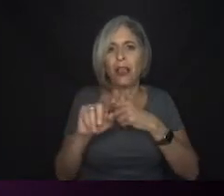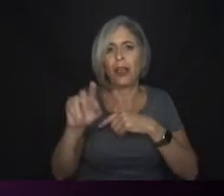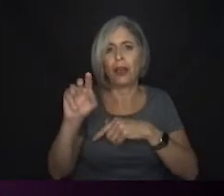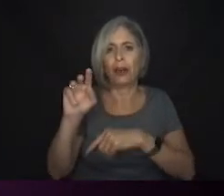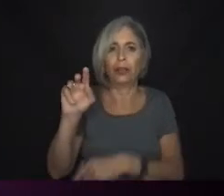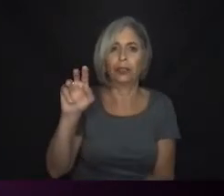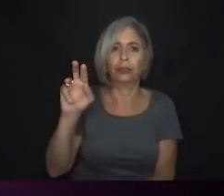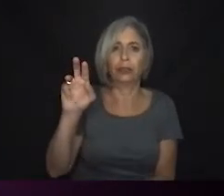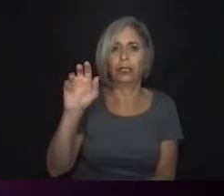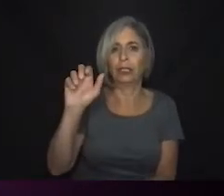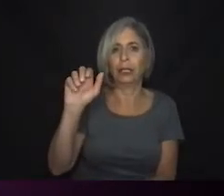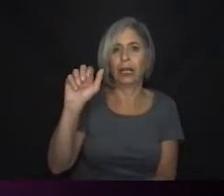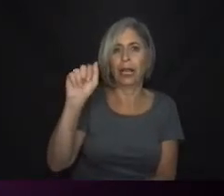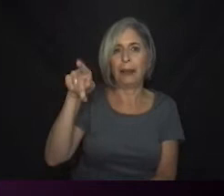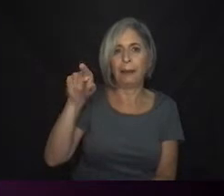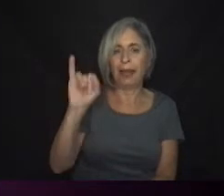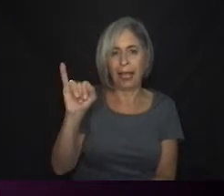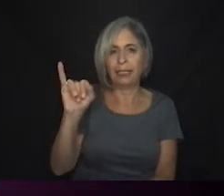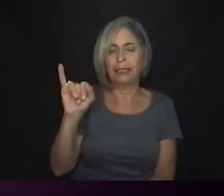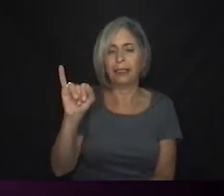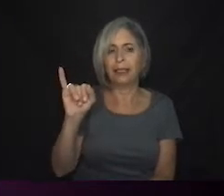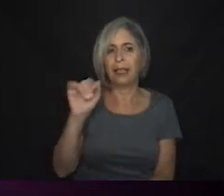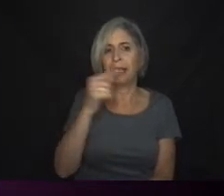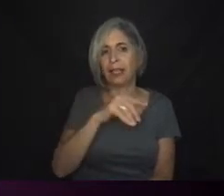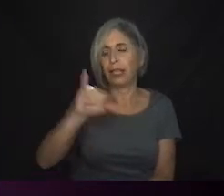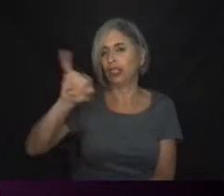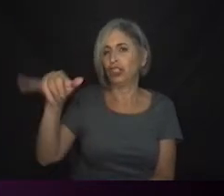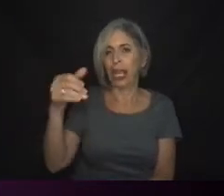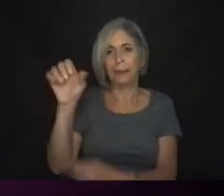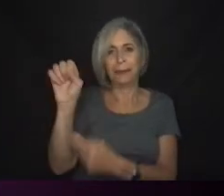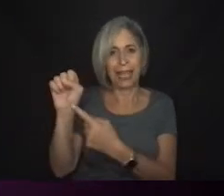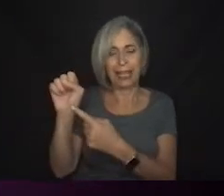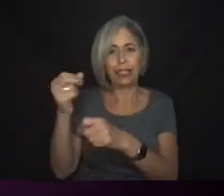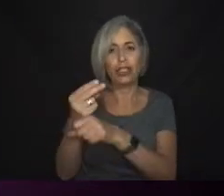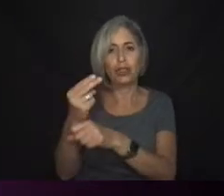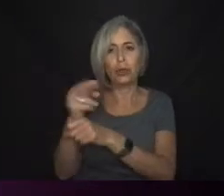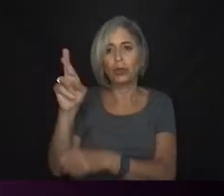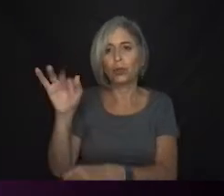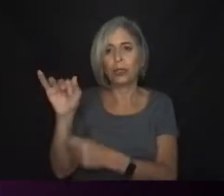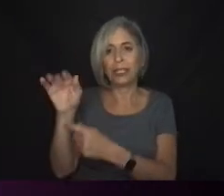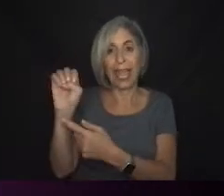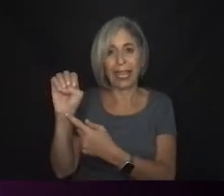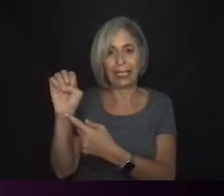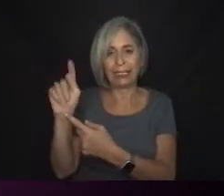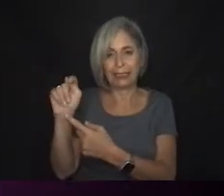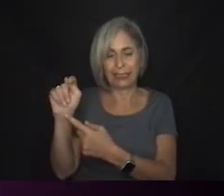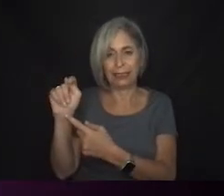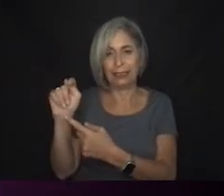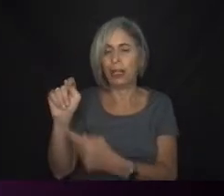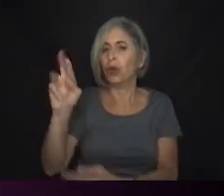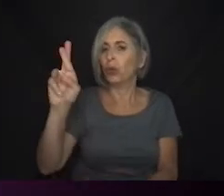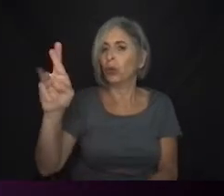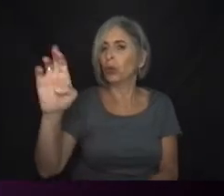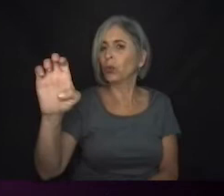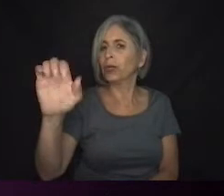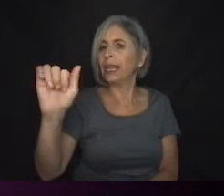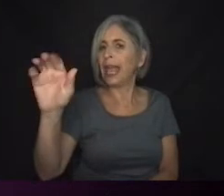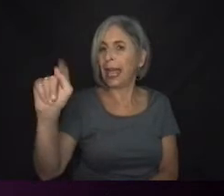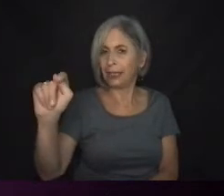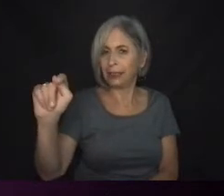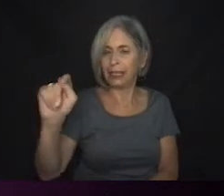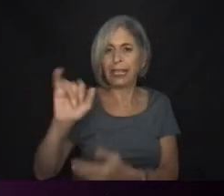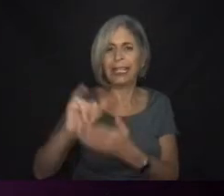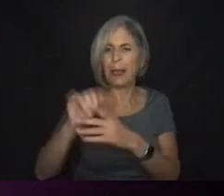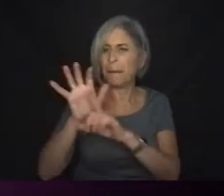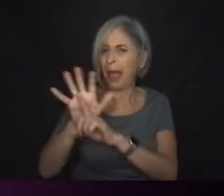Jam. Jamstack apps predominantly use React, I would say, because React is the most popular way to build user interfaces on the